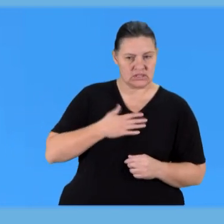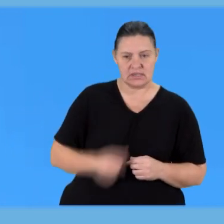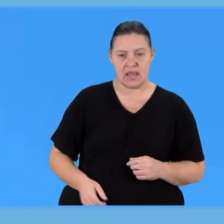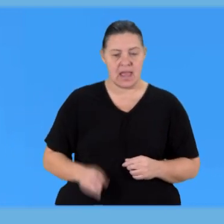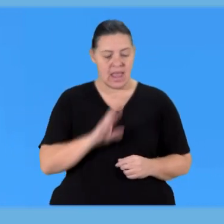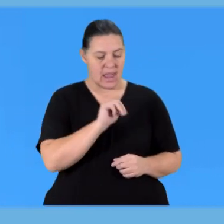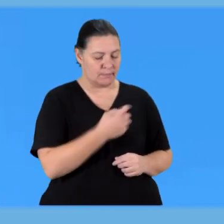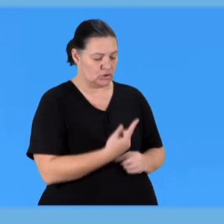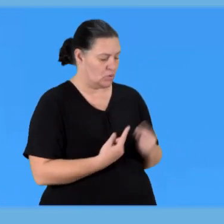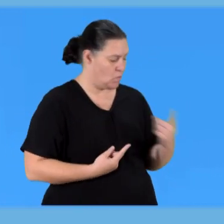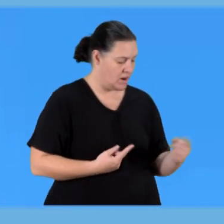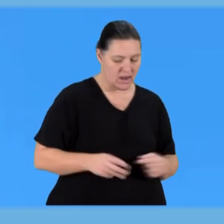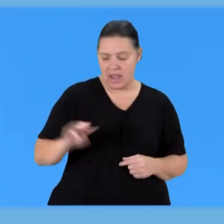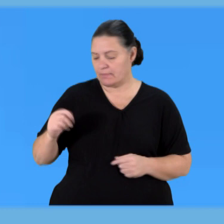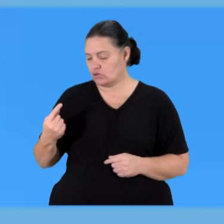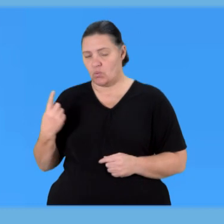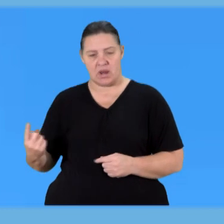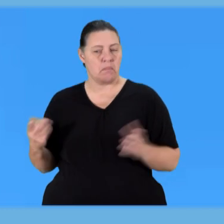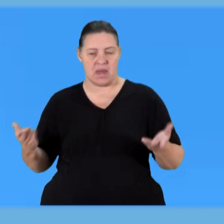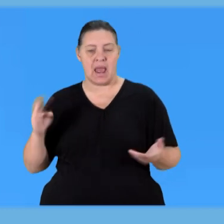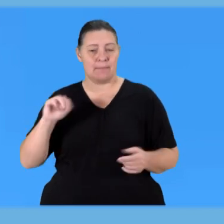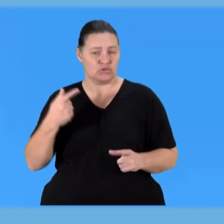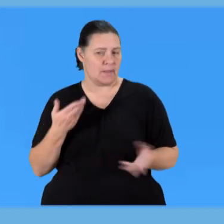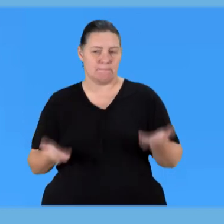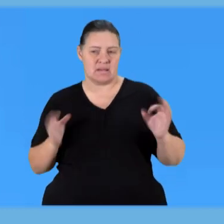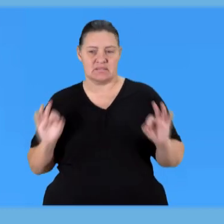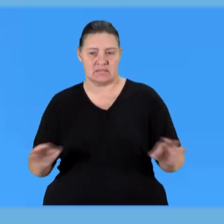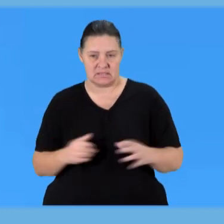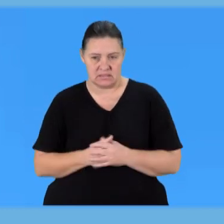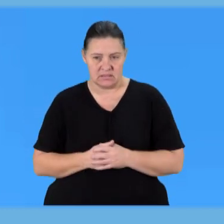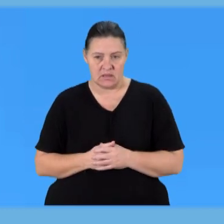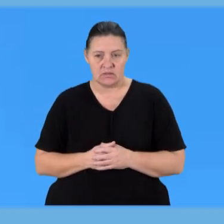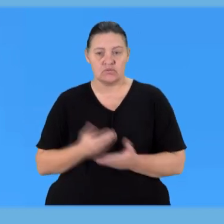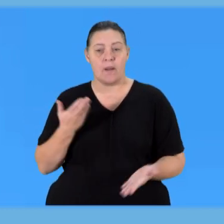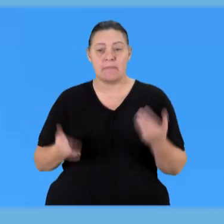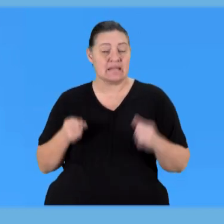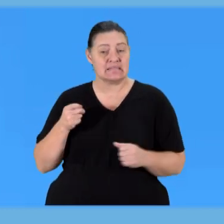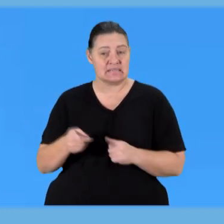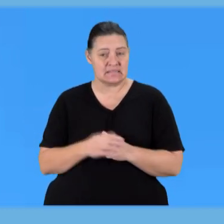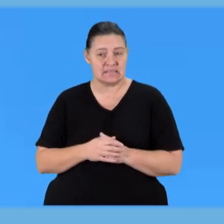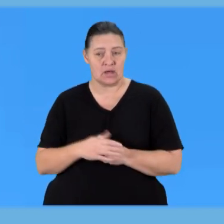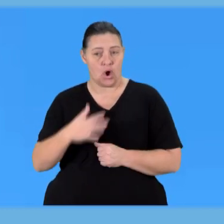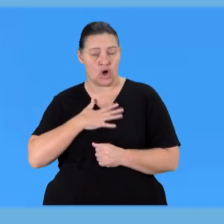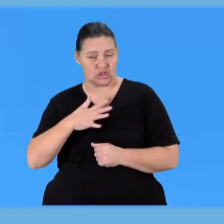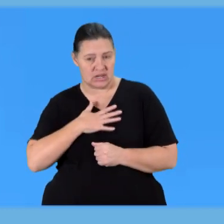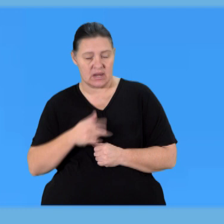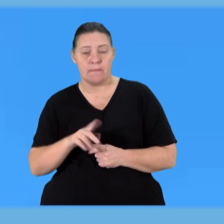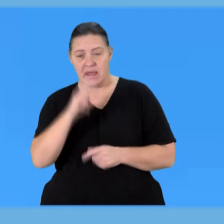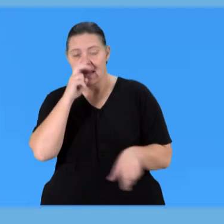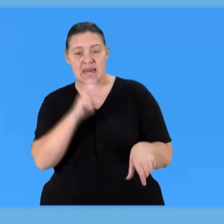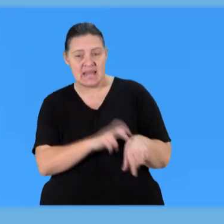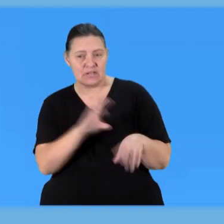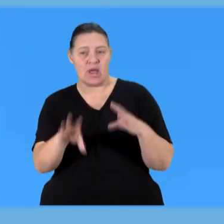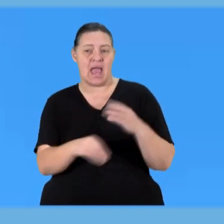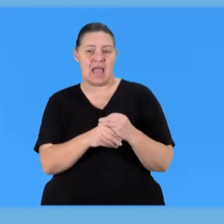1 magnesium there, and we have 1. So the magnesium is balanced. So in order for me to be able to balance the oxygen, I need